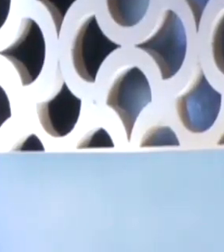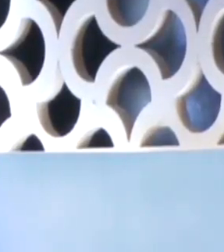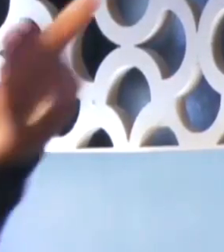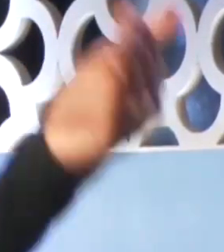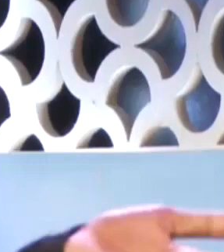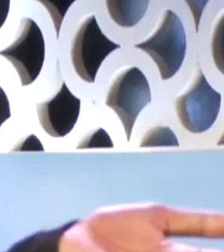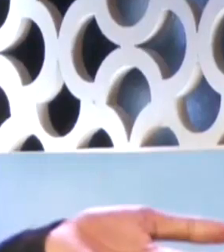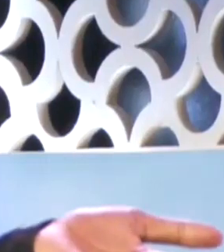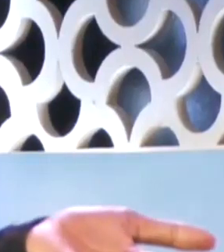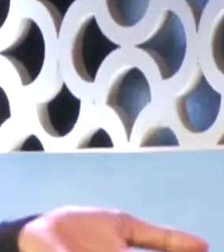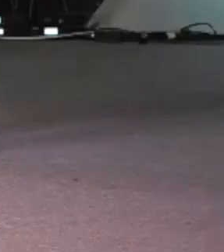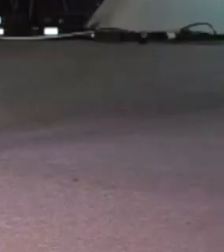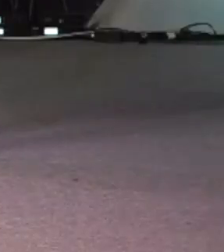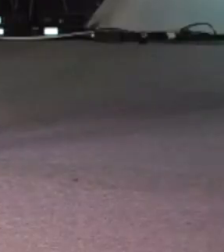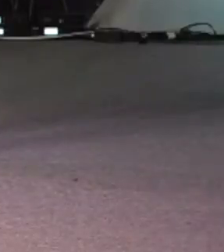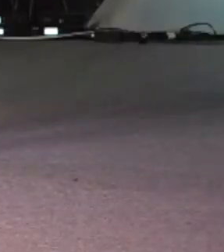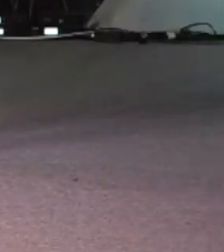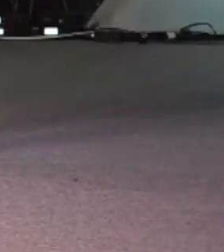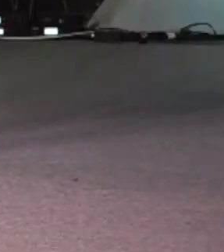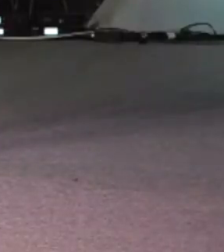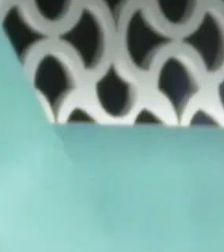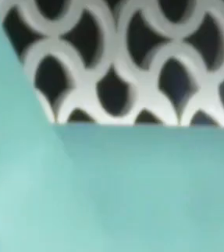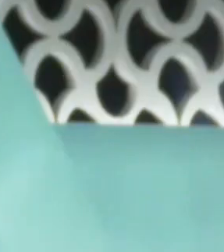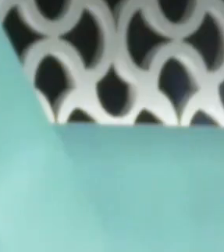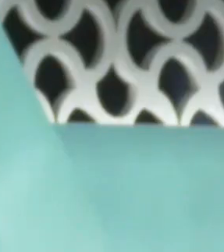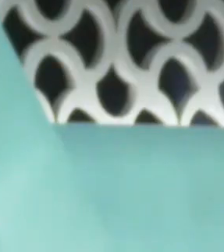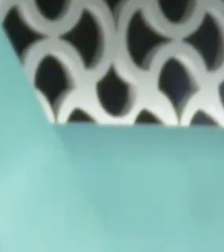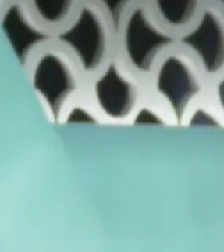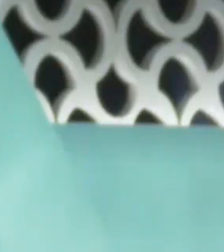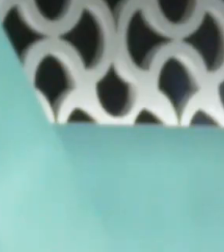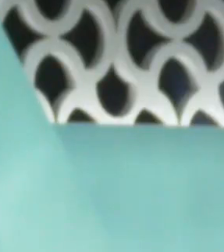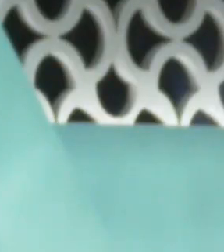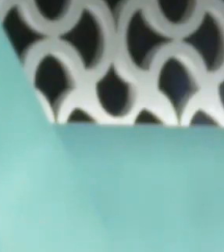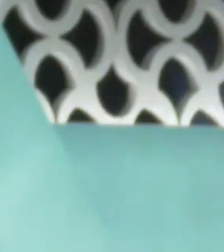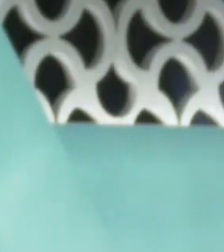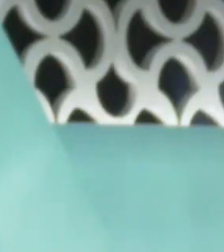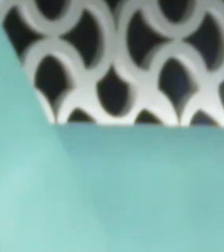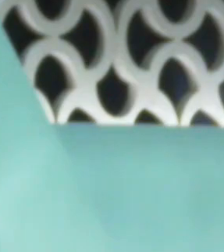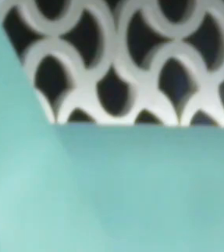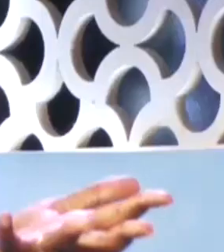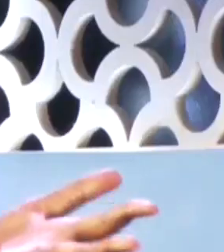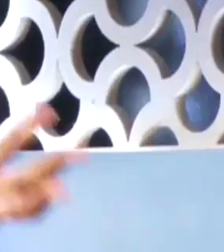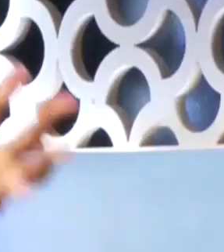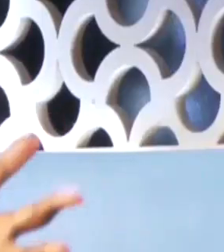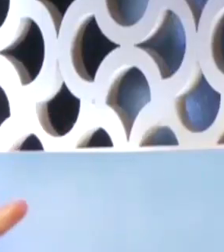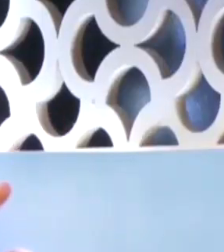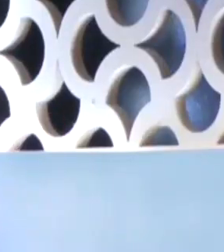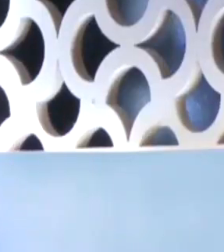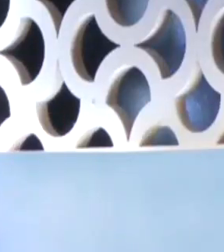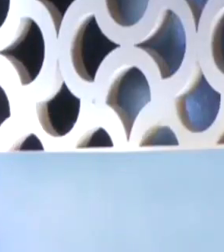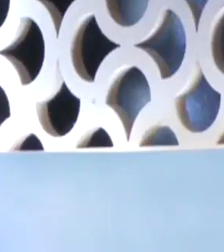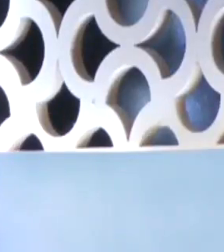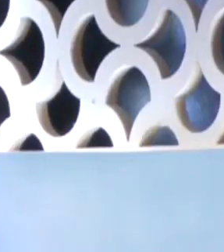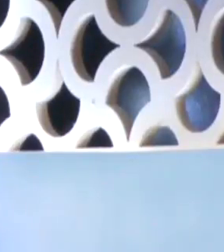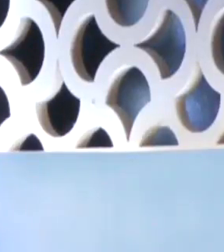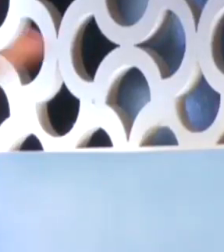service today. So, Karibu sana, Bishop, and good morning to you. Morning and thank you. Yes, and yes. Today being Mother's Day, I understand